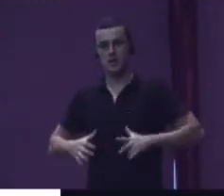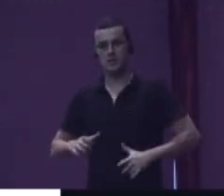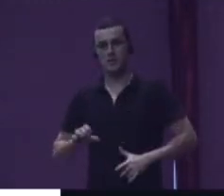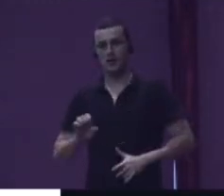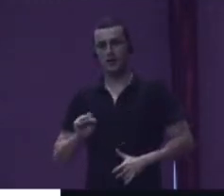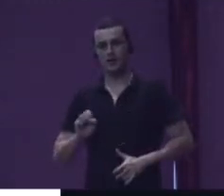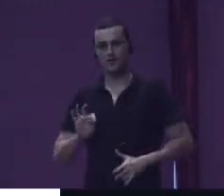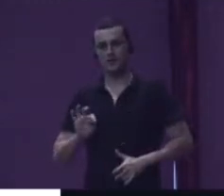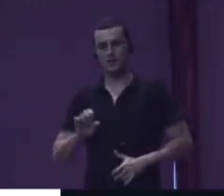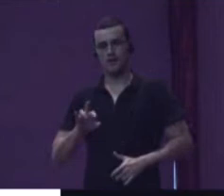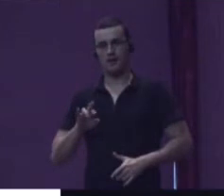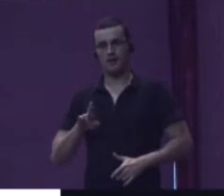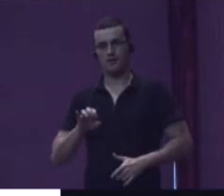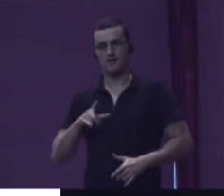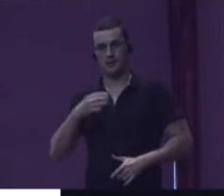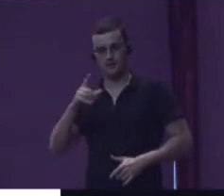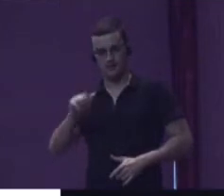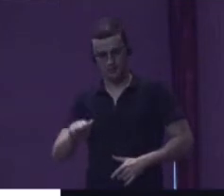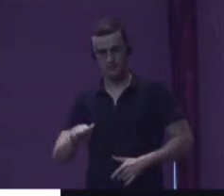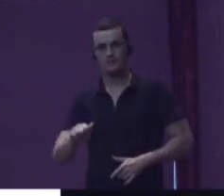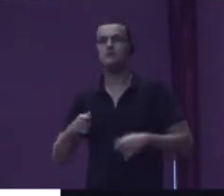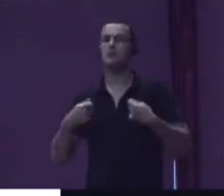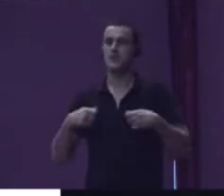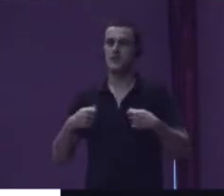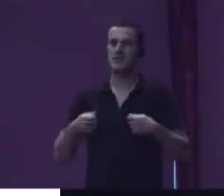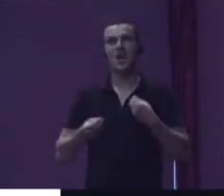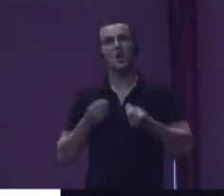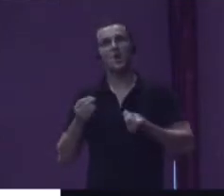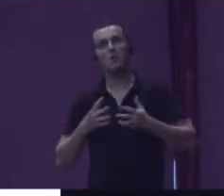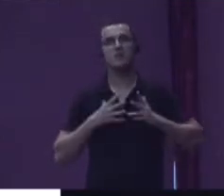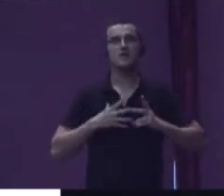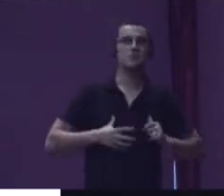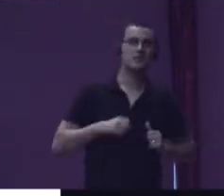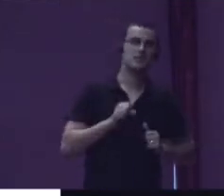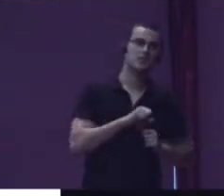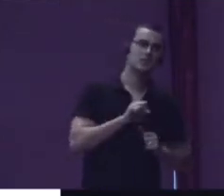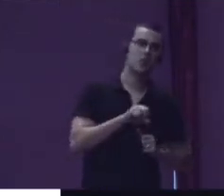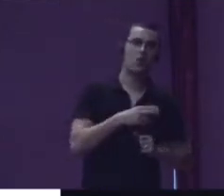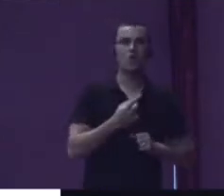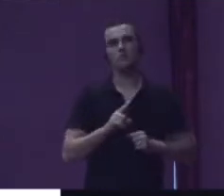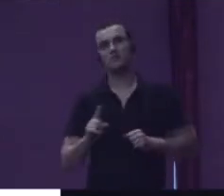And then you put alcohol and